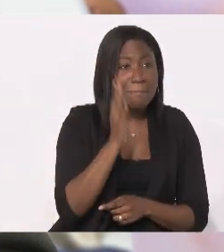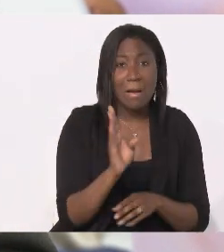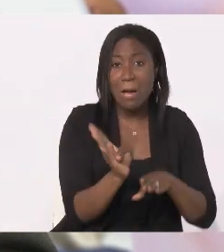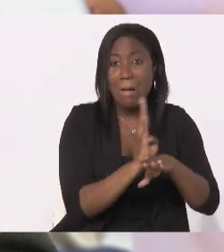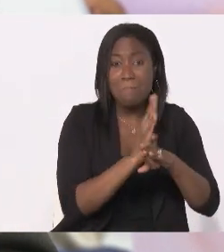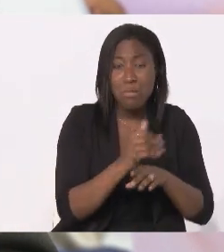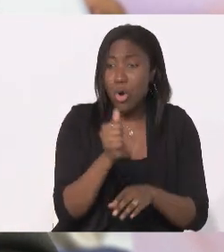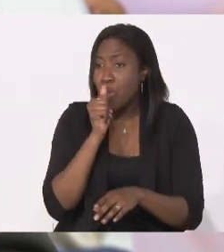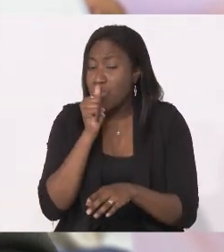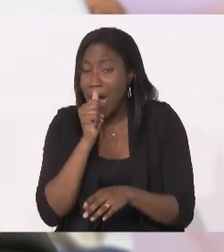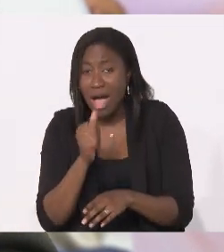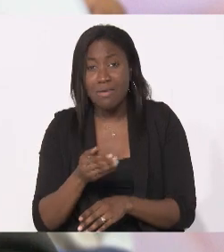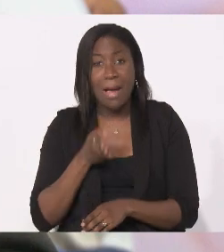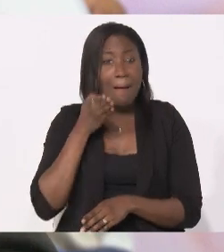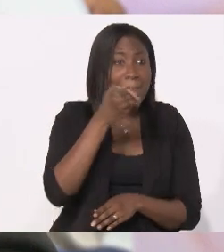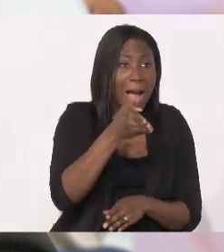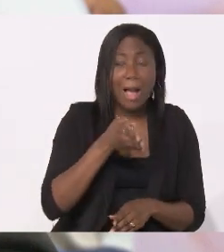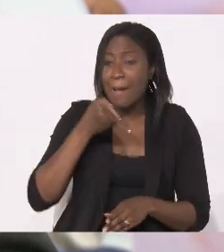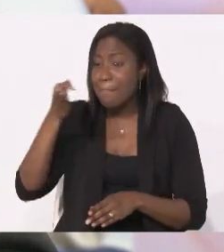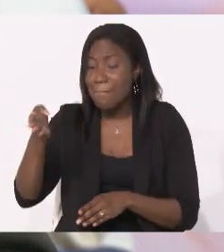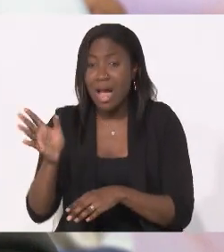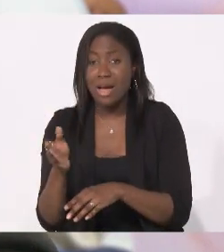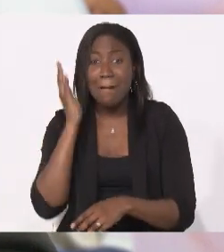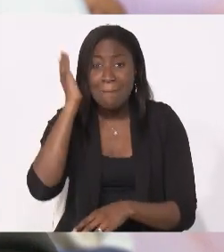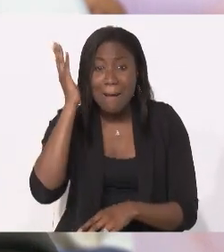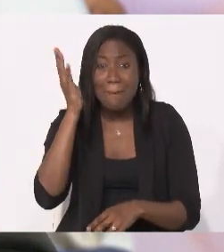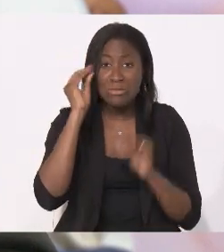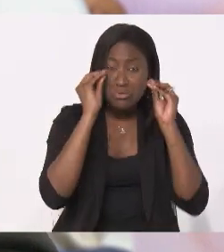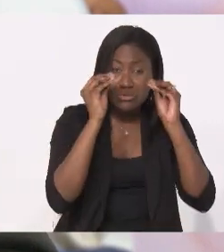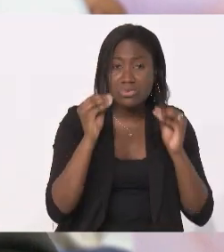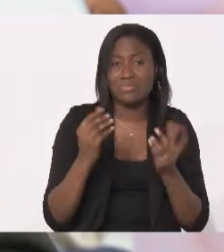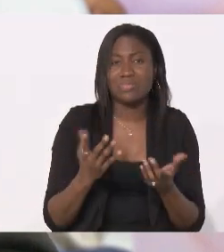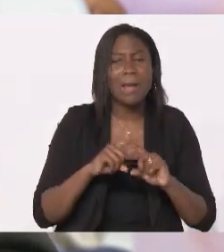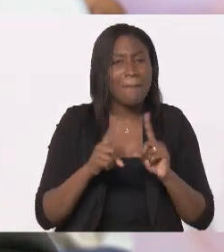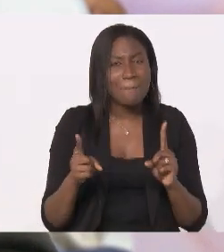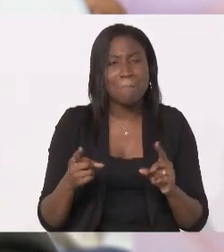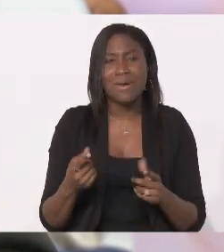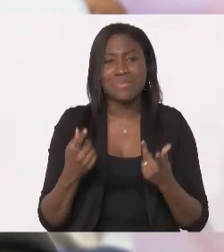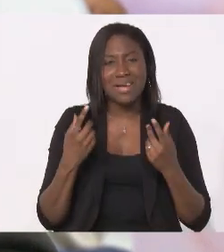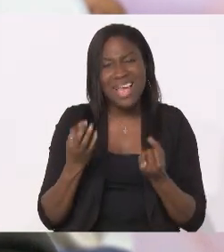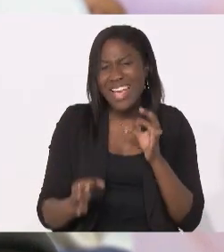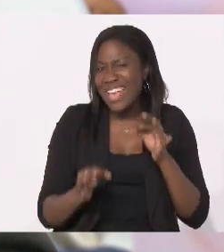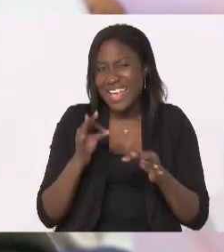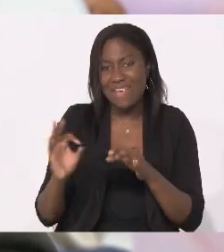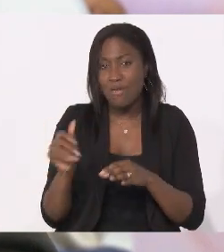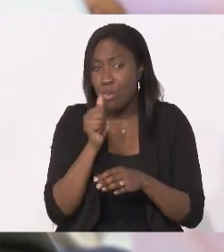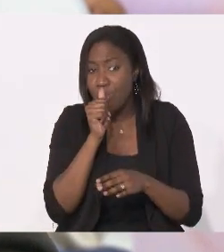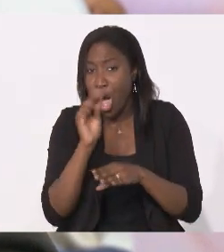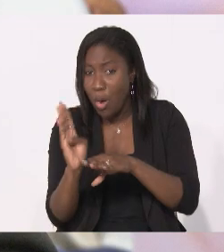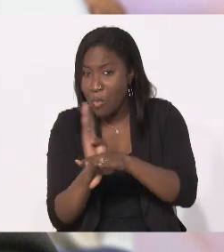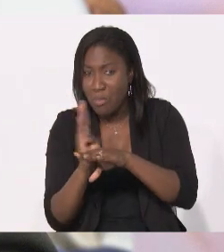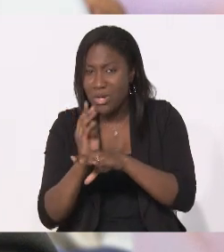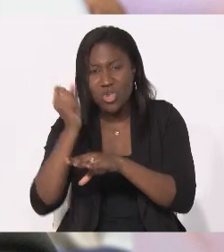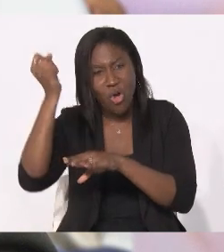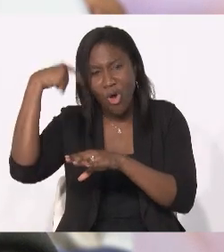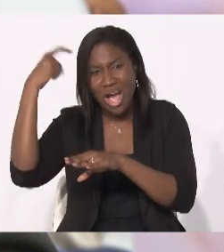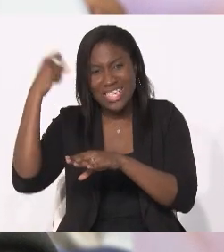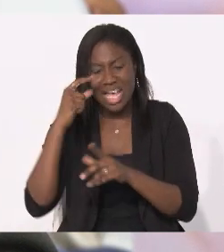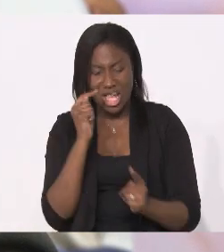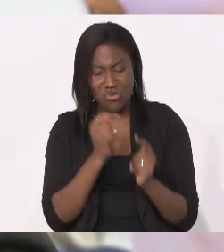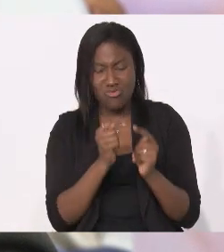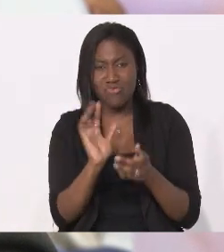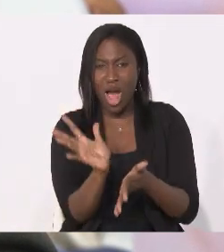do ads? Where are you placing the ad, if not on television? And so to hear ad agencies saying